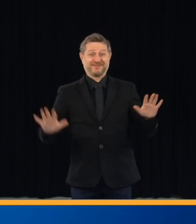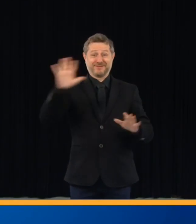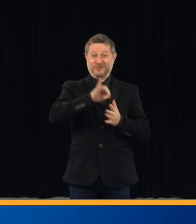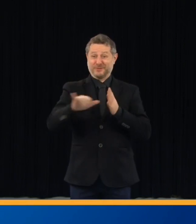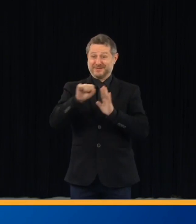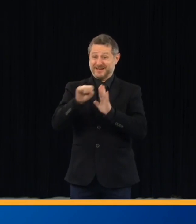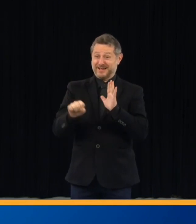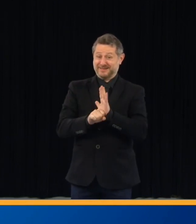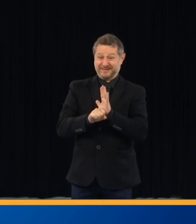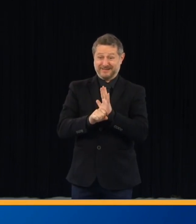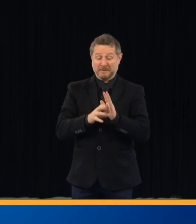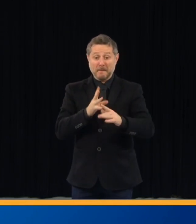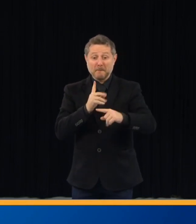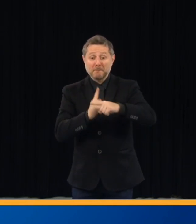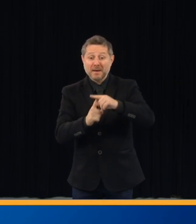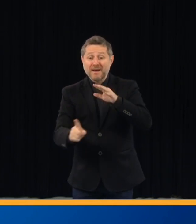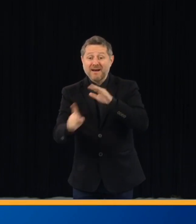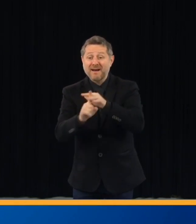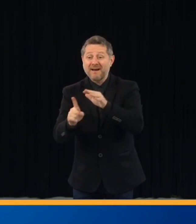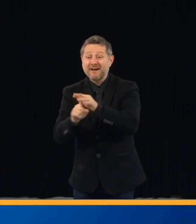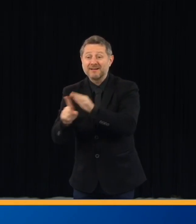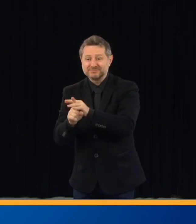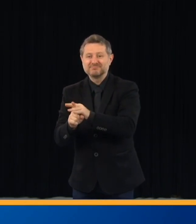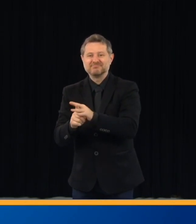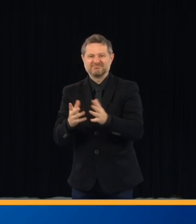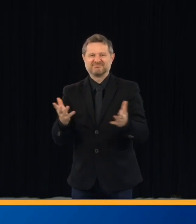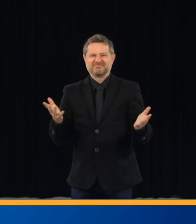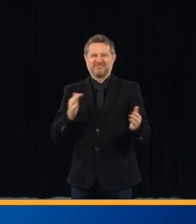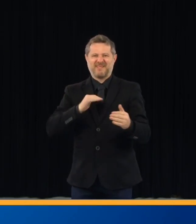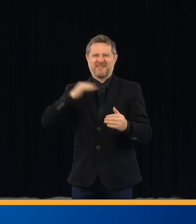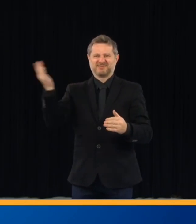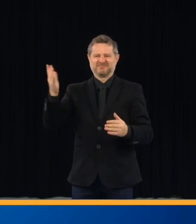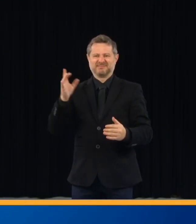to 8669,